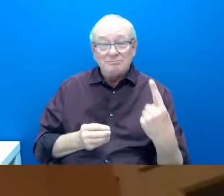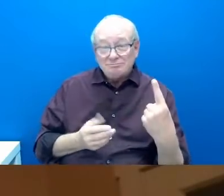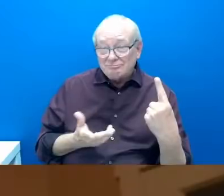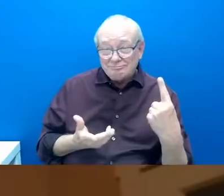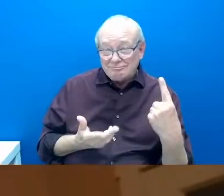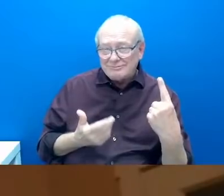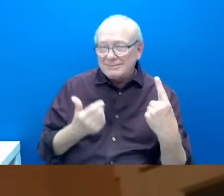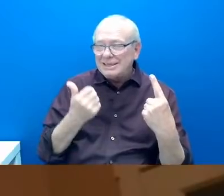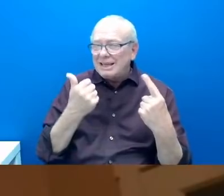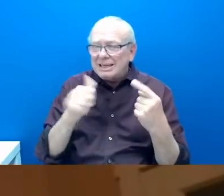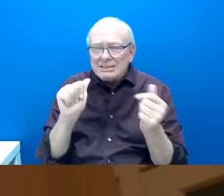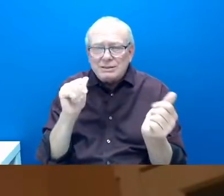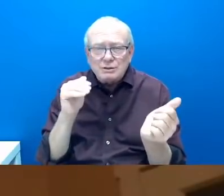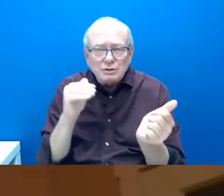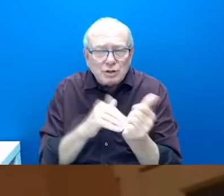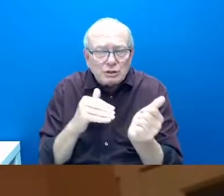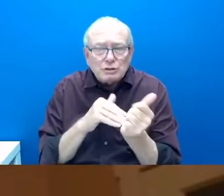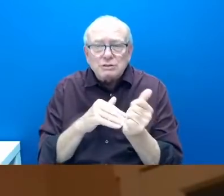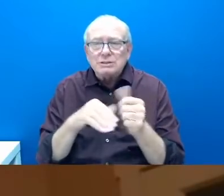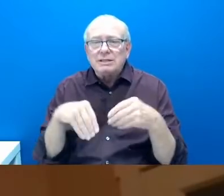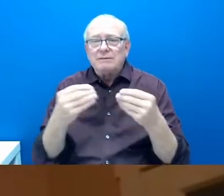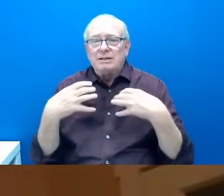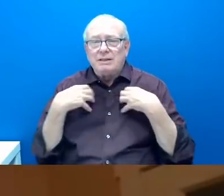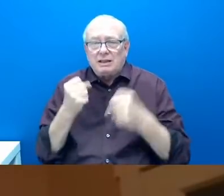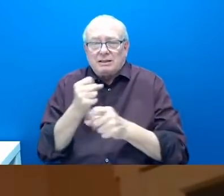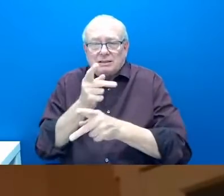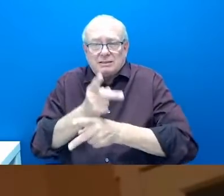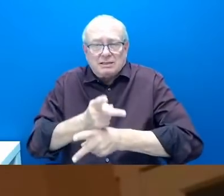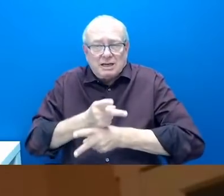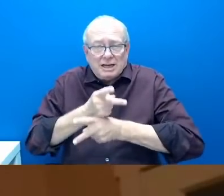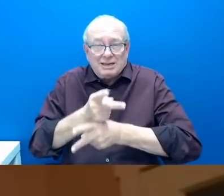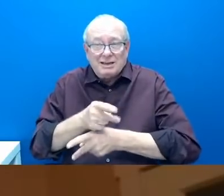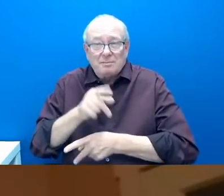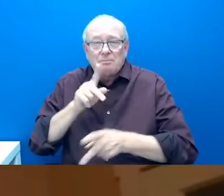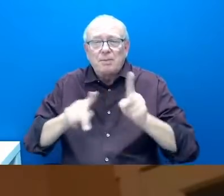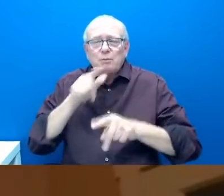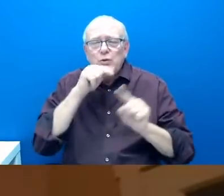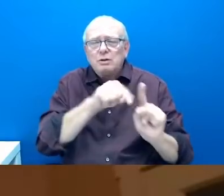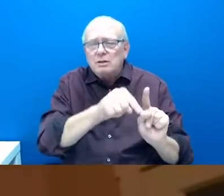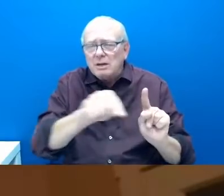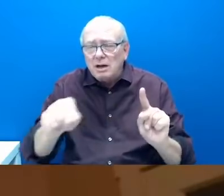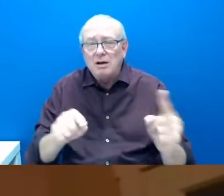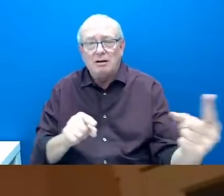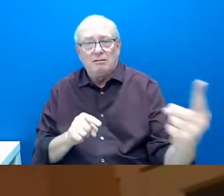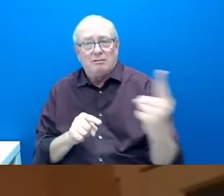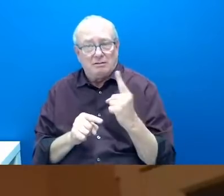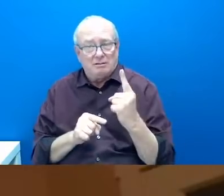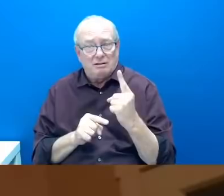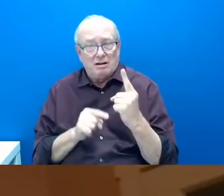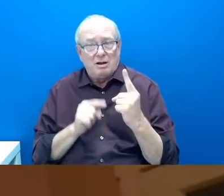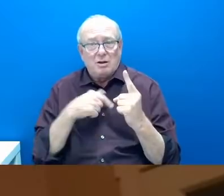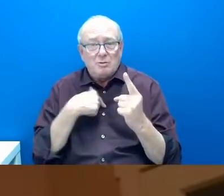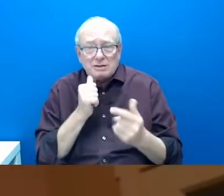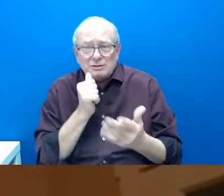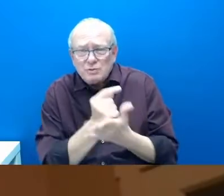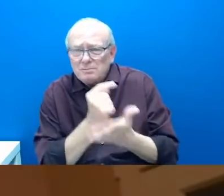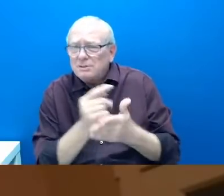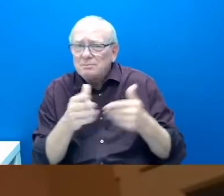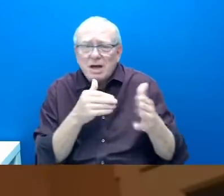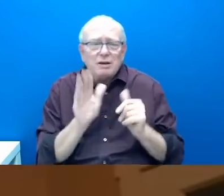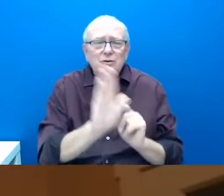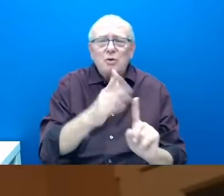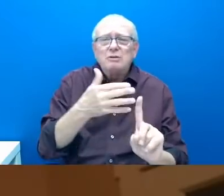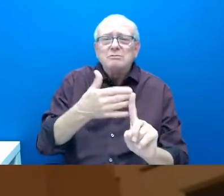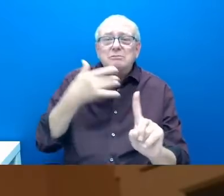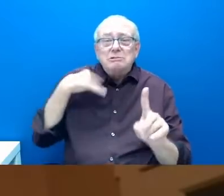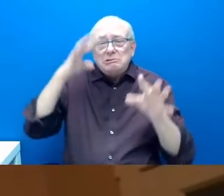as any physician or healthcare provider knows, we treat the patient that's in front of us, regardless of what their choices have been in their life